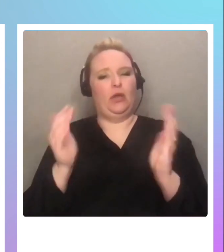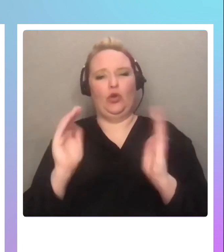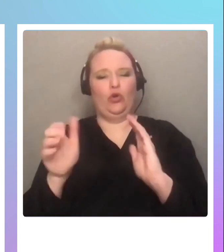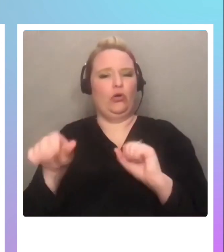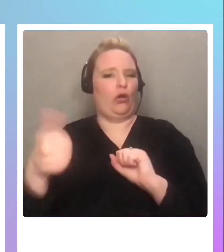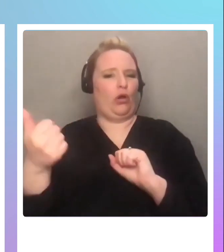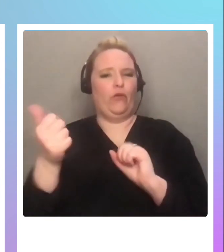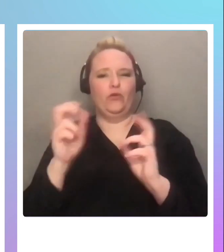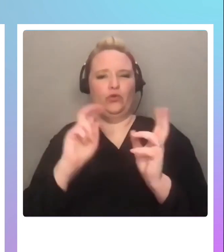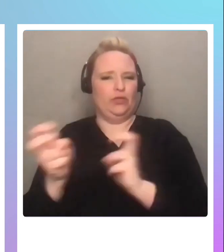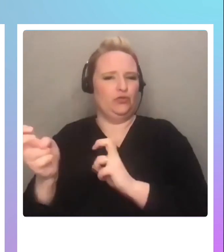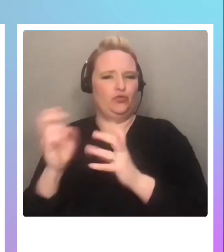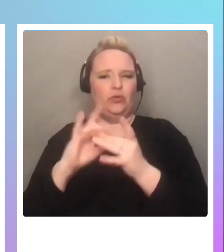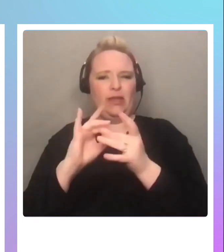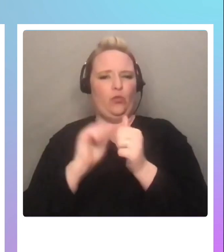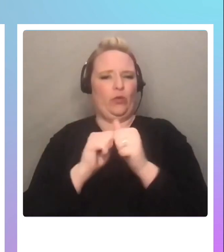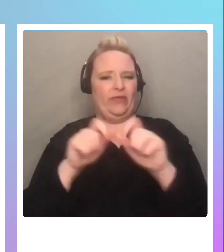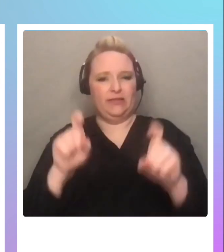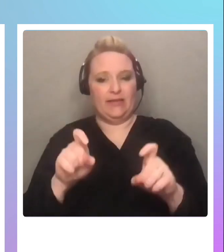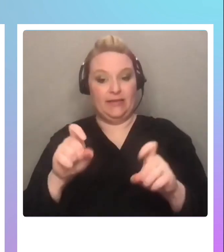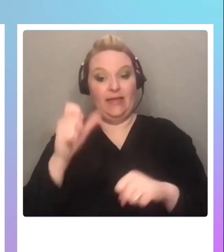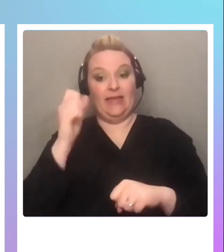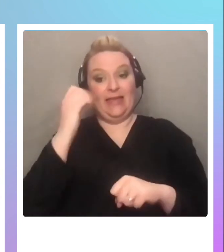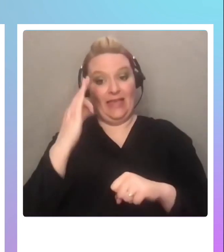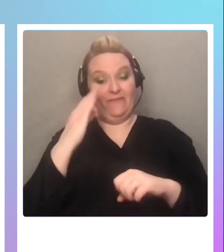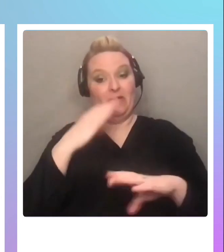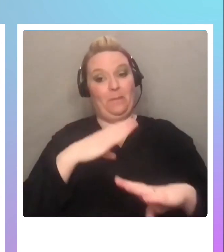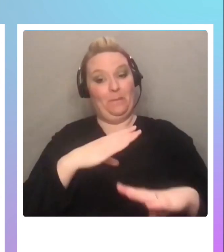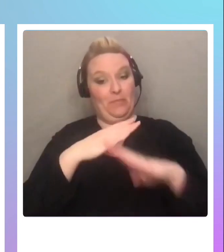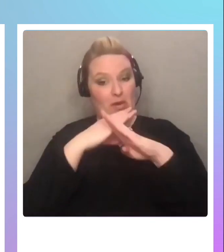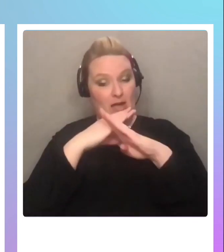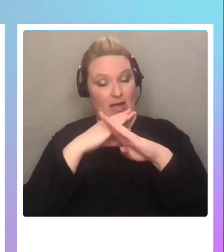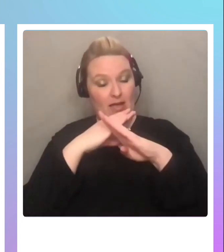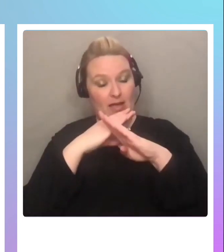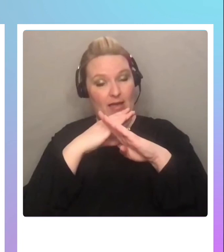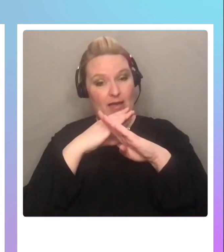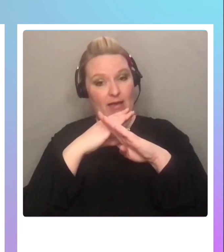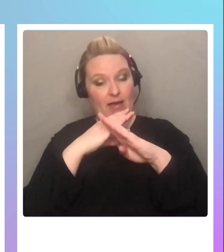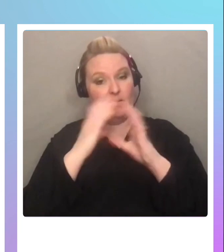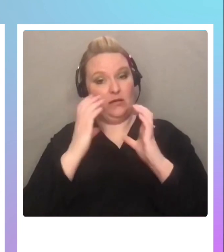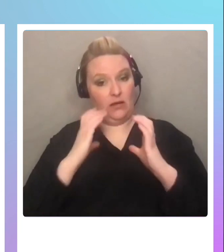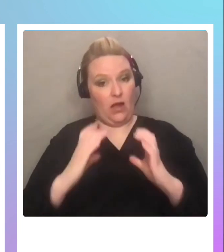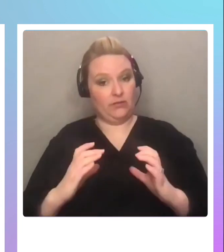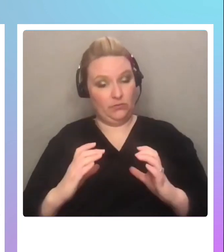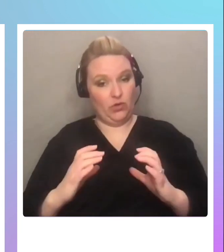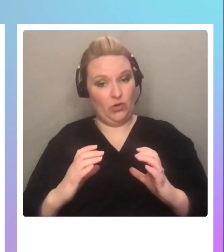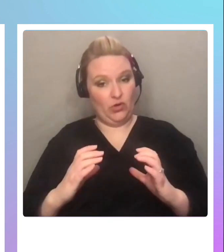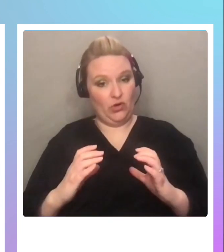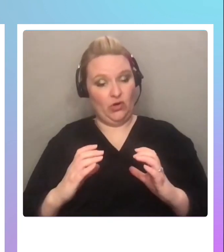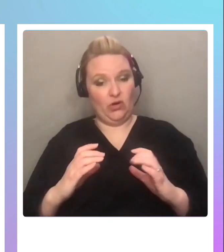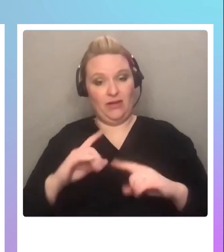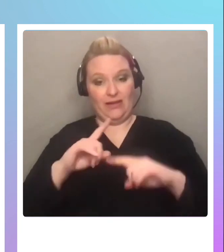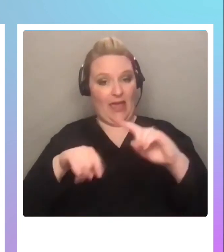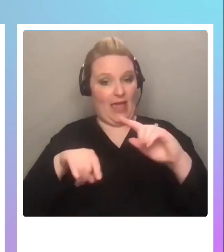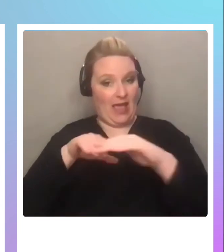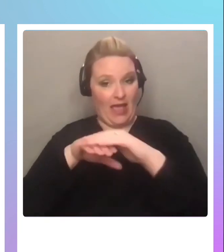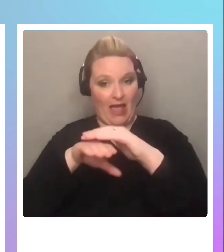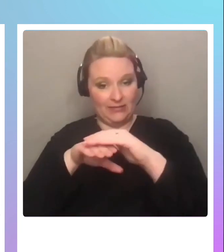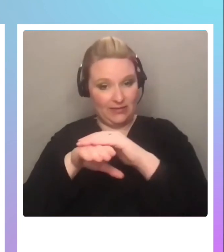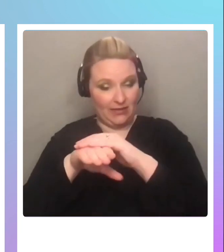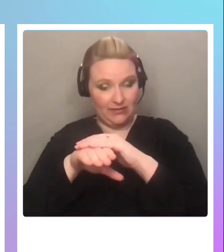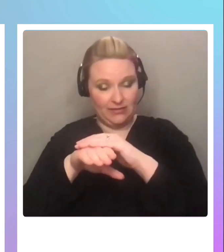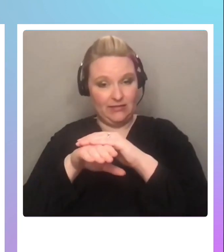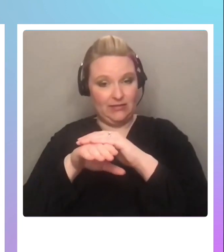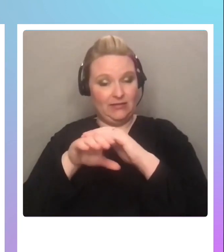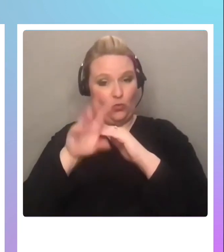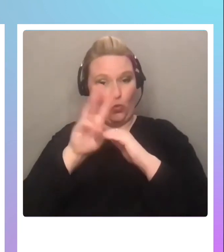issue when it comes to testing. If it's blocking your customers and your clients to access